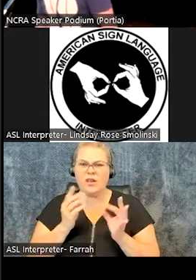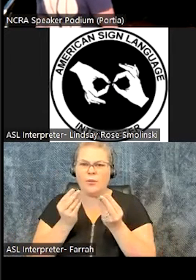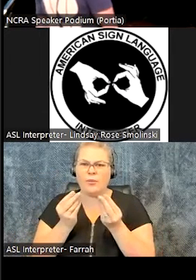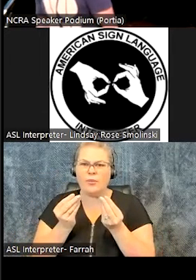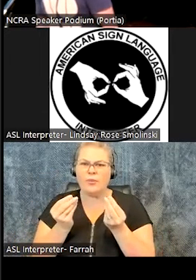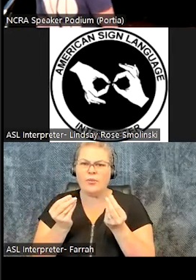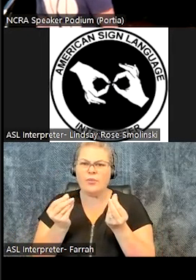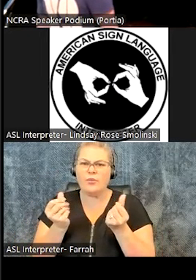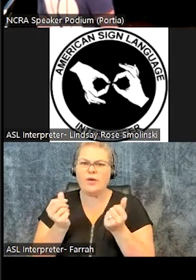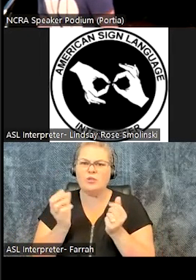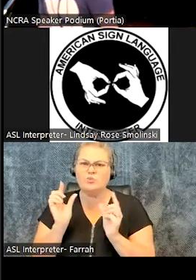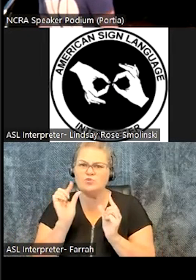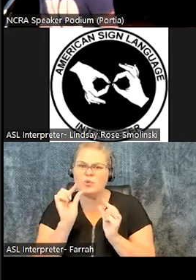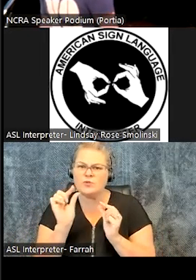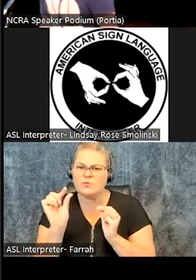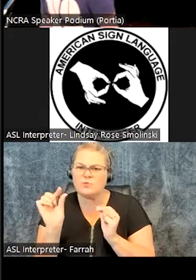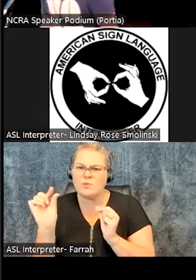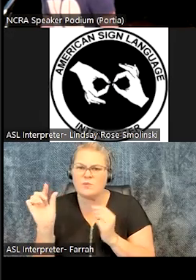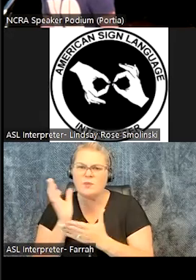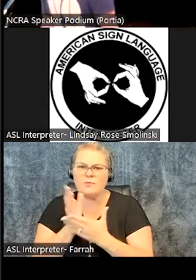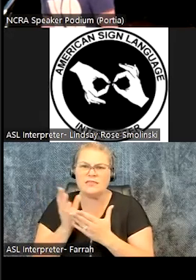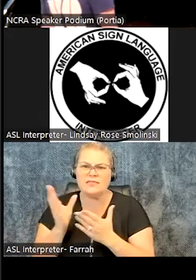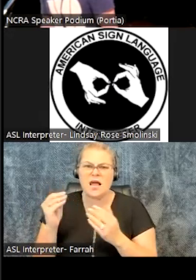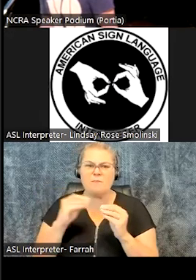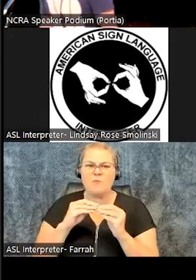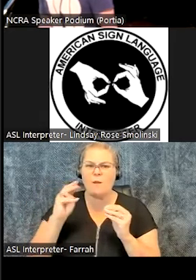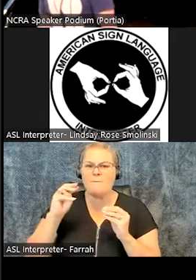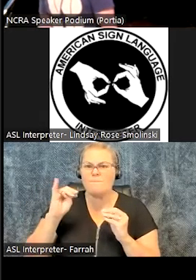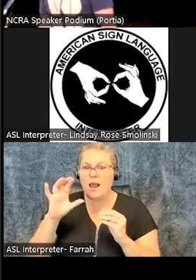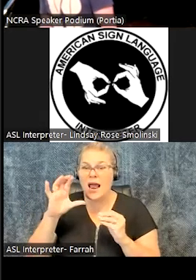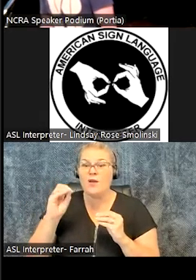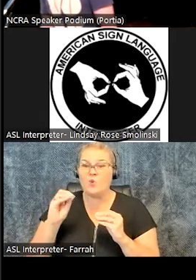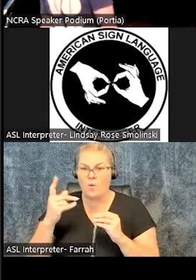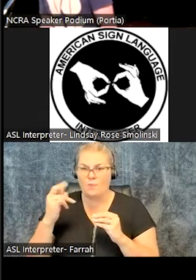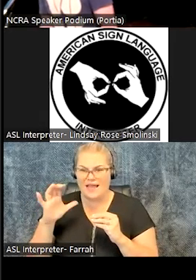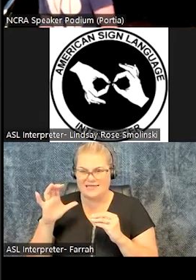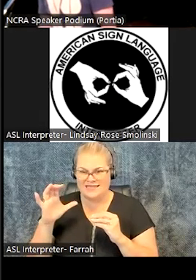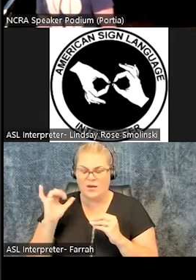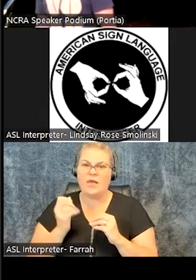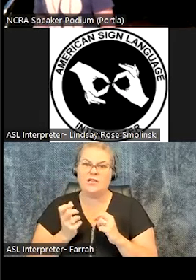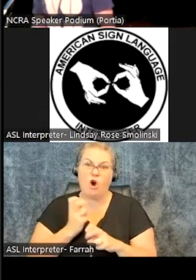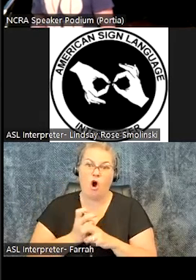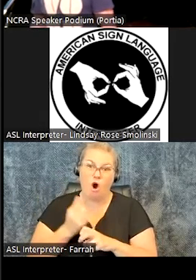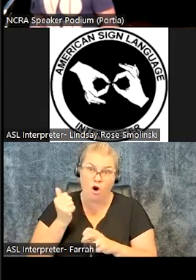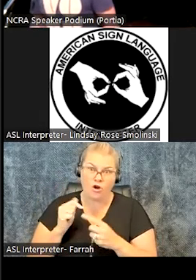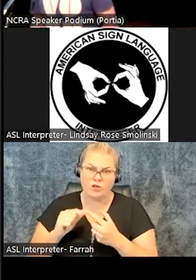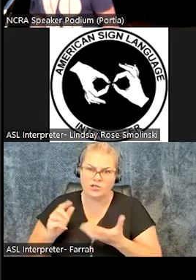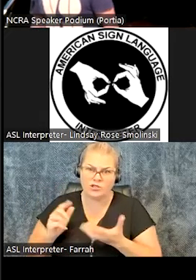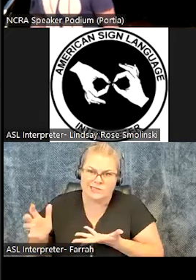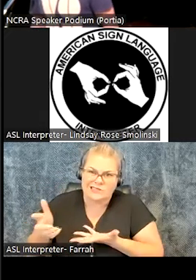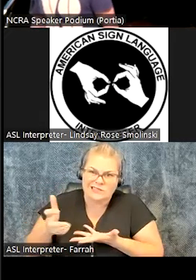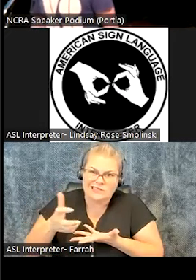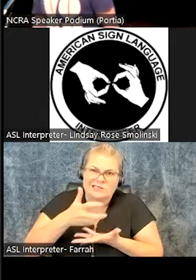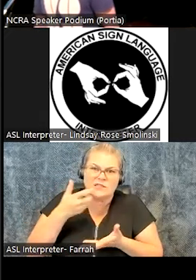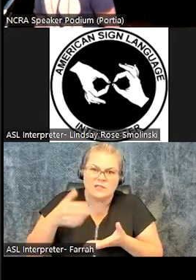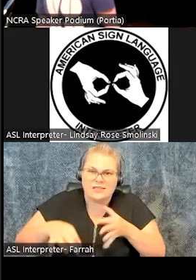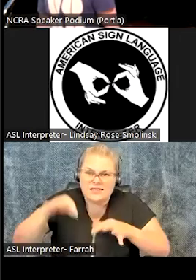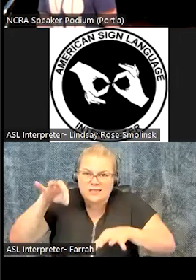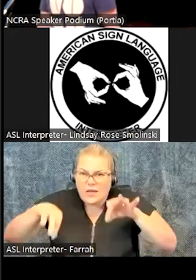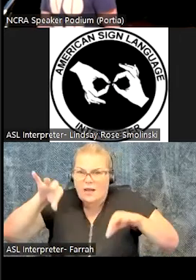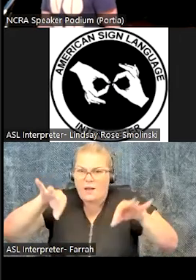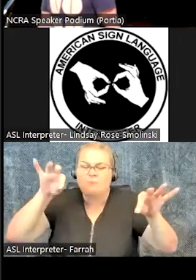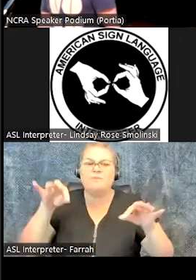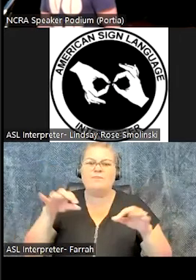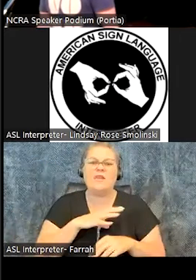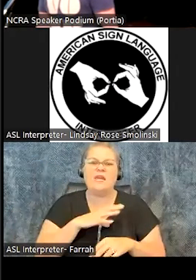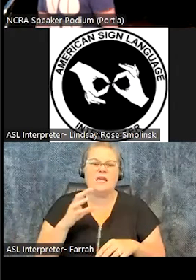small particles and more microplastics, which became increasingly harder to get out of the actual environment and out